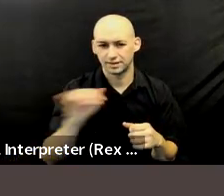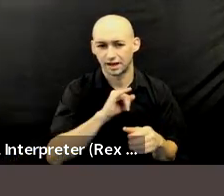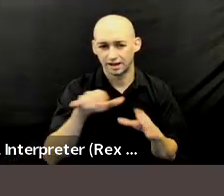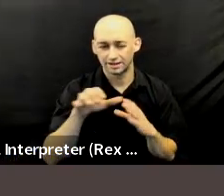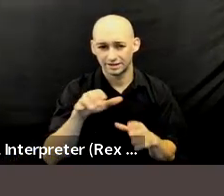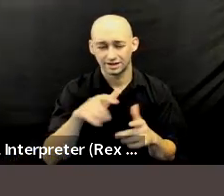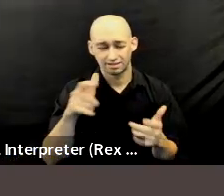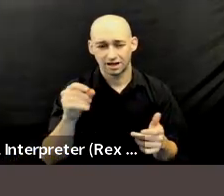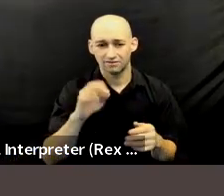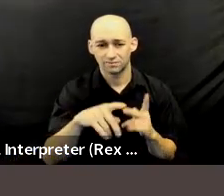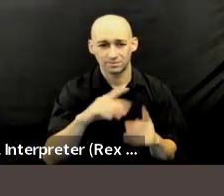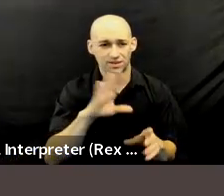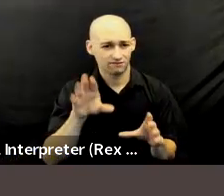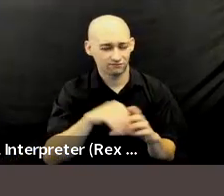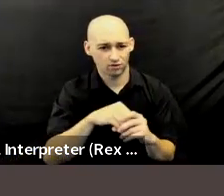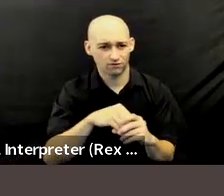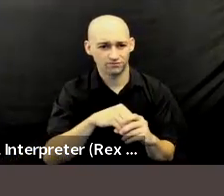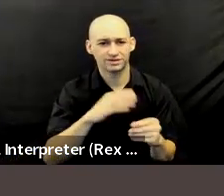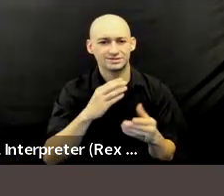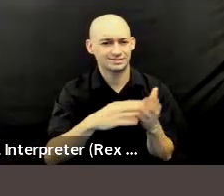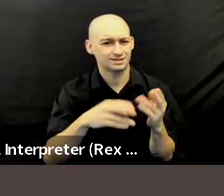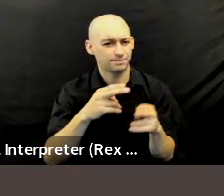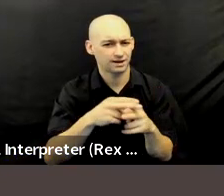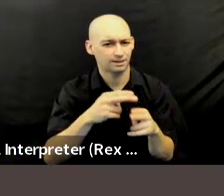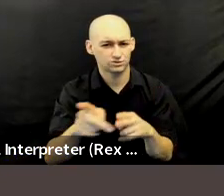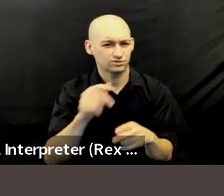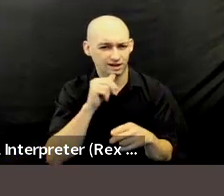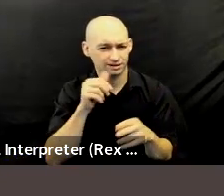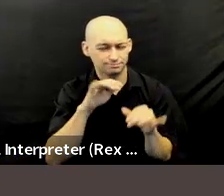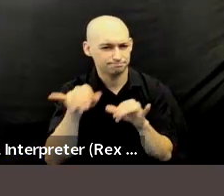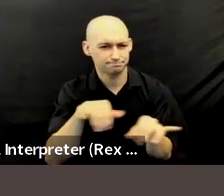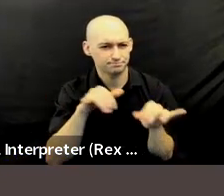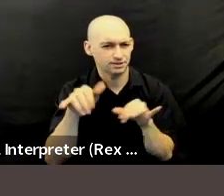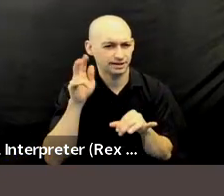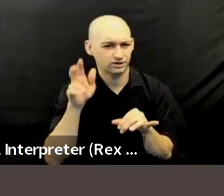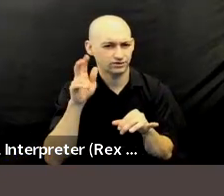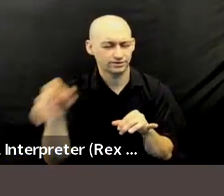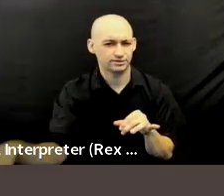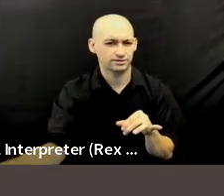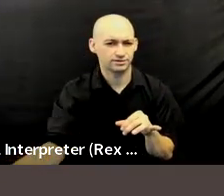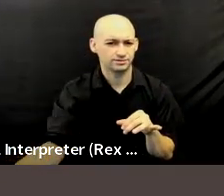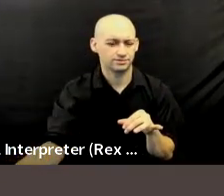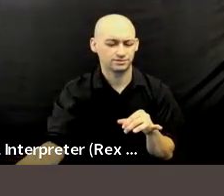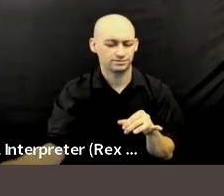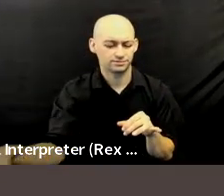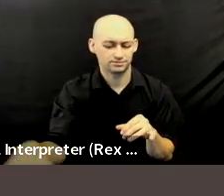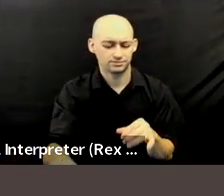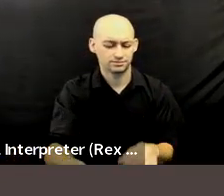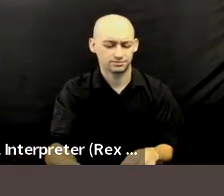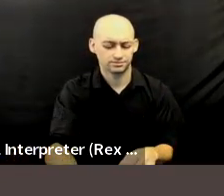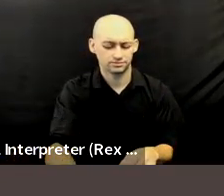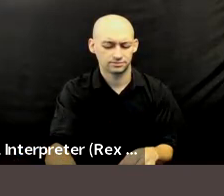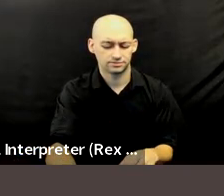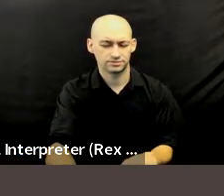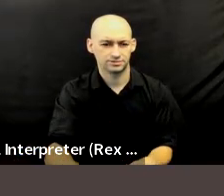people involved in this, but there's some names that you don't typically hear. And Gloria, I'm going to mention some names of people on your team, and I'll